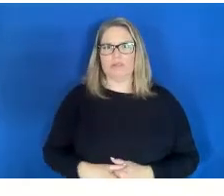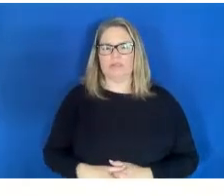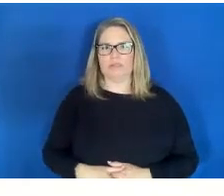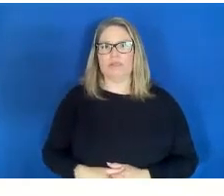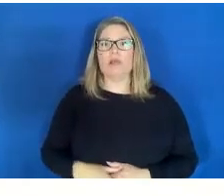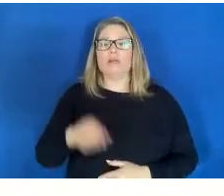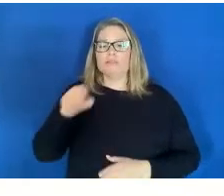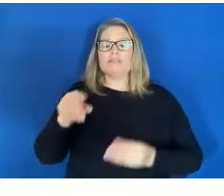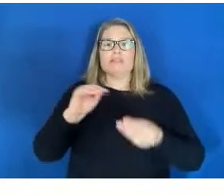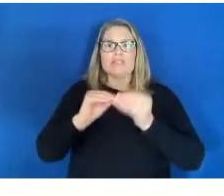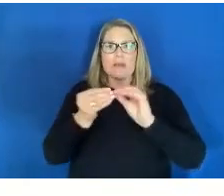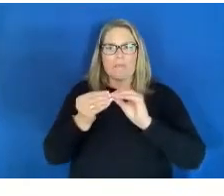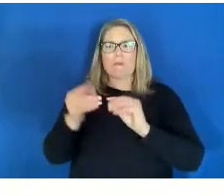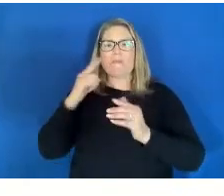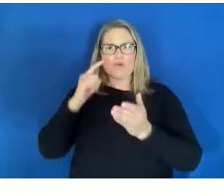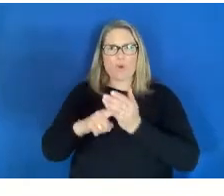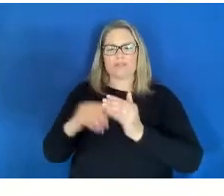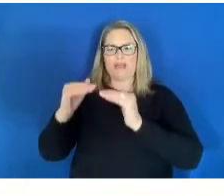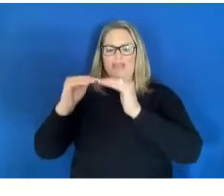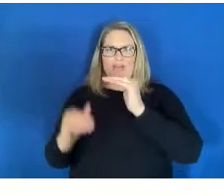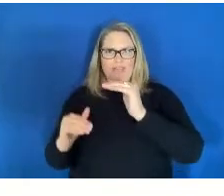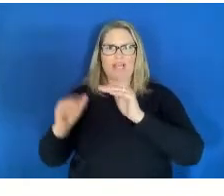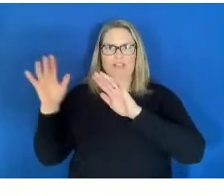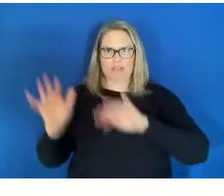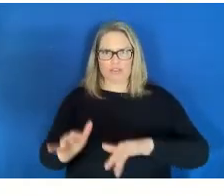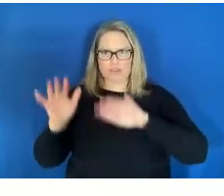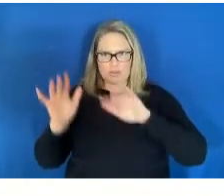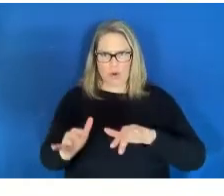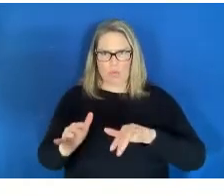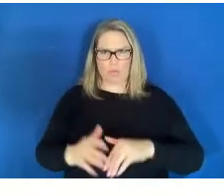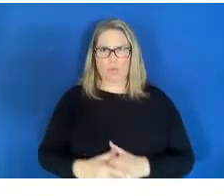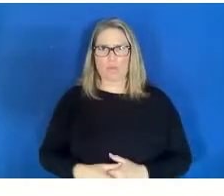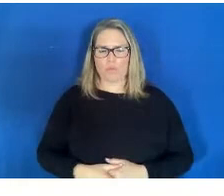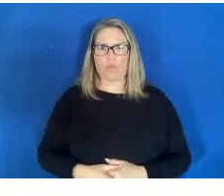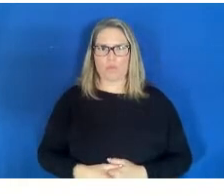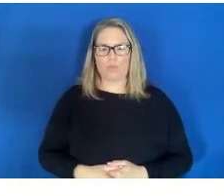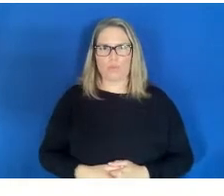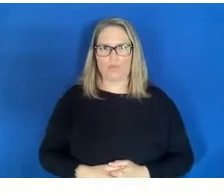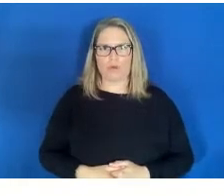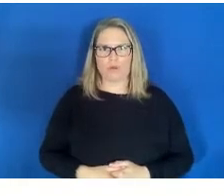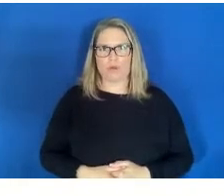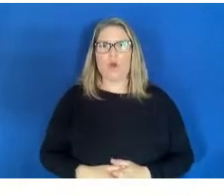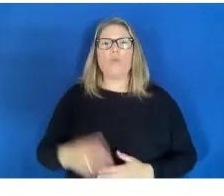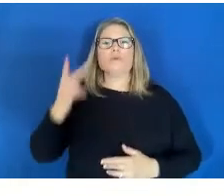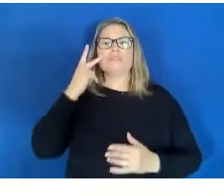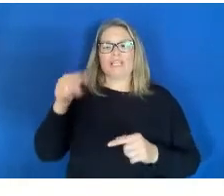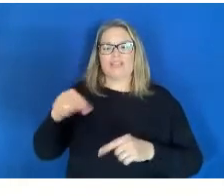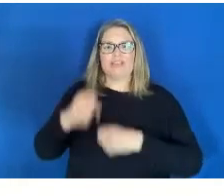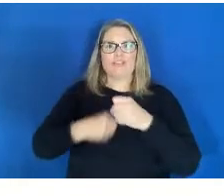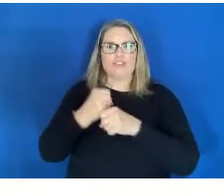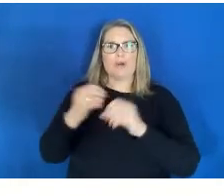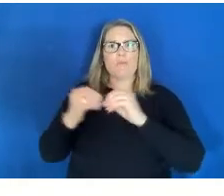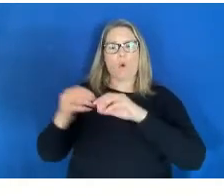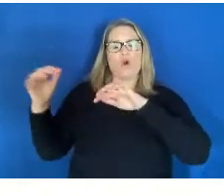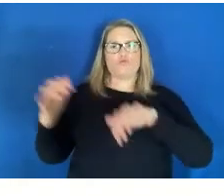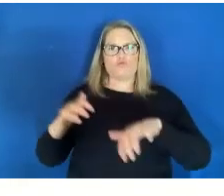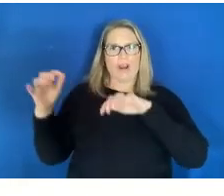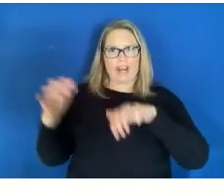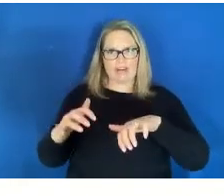like this because we received probably more rain than snow for the period of